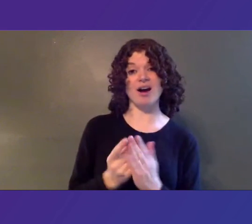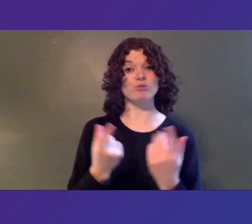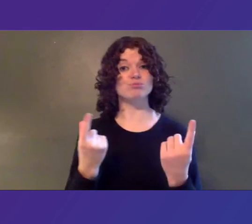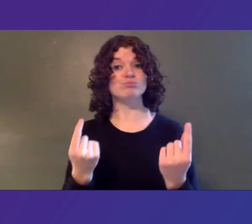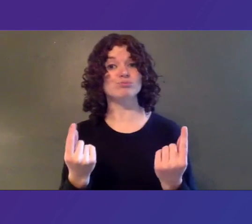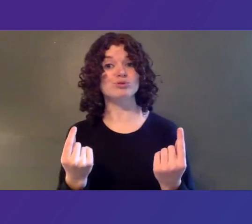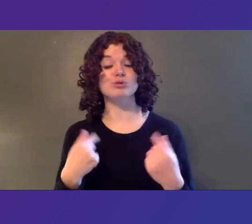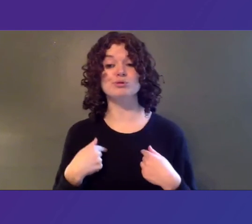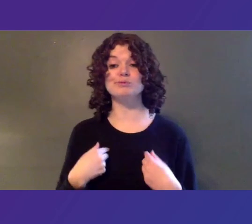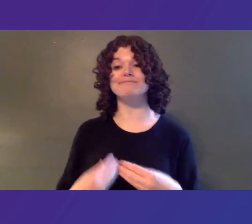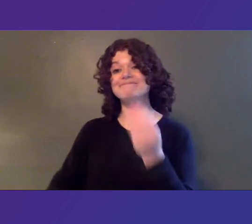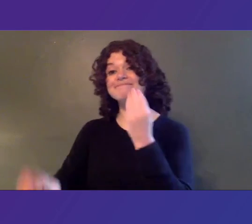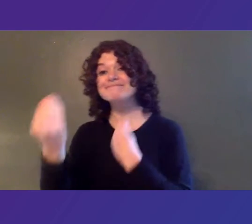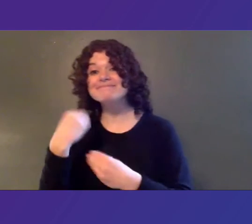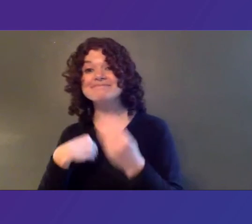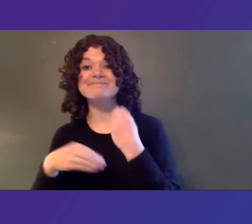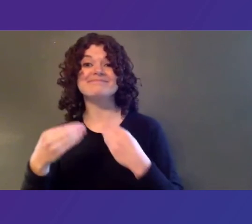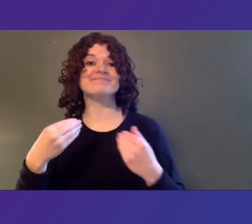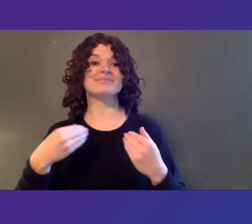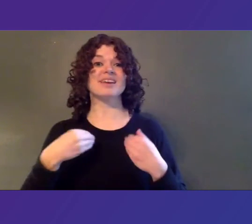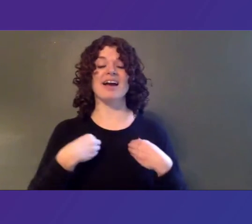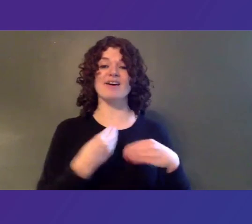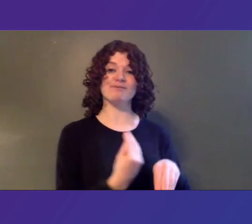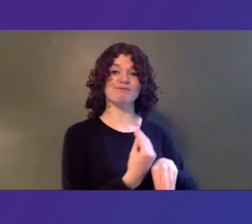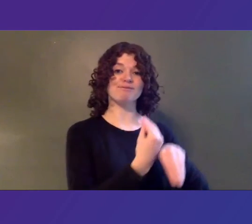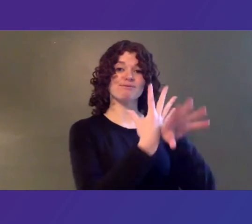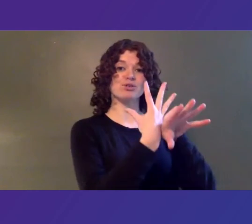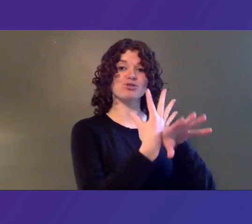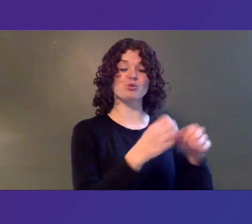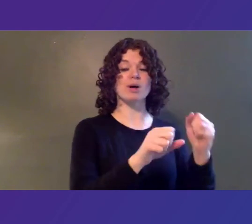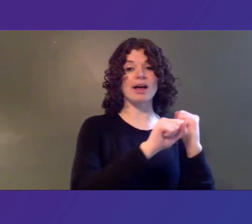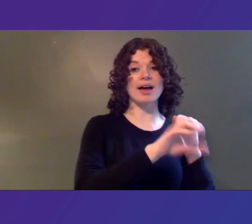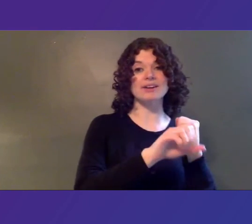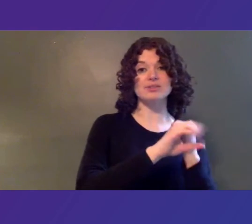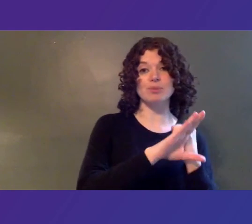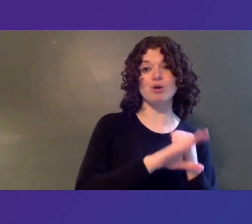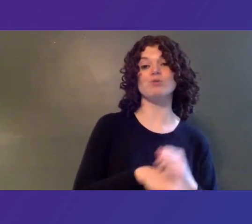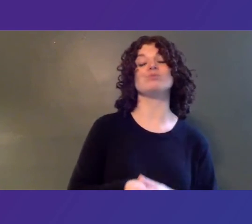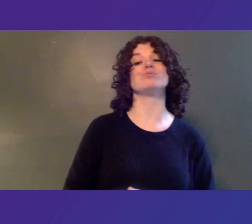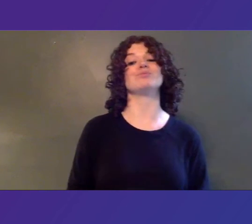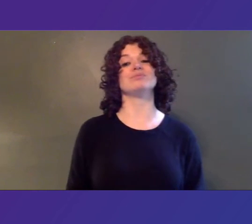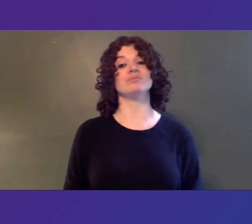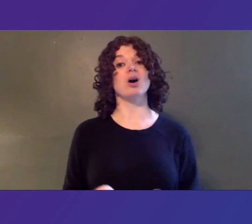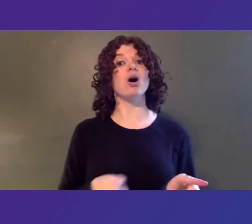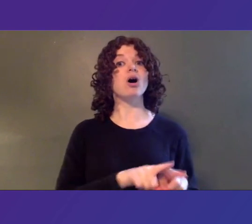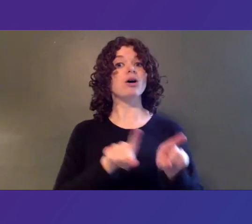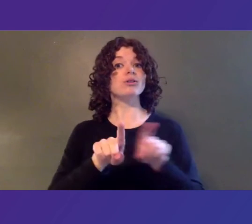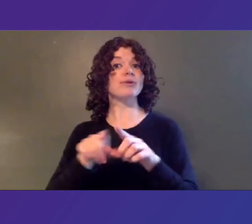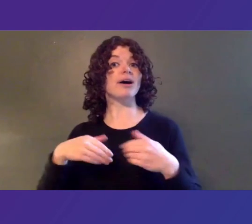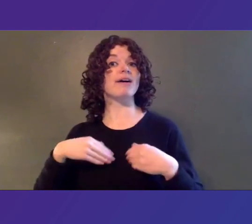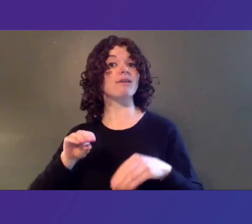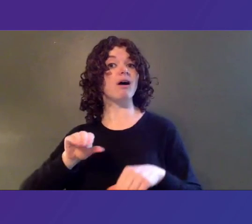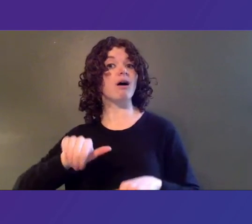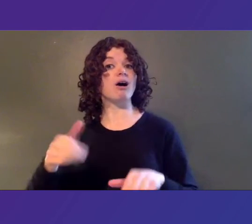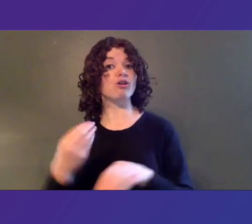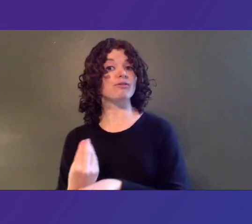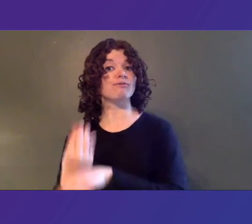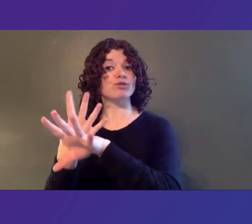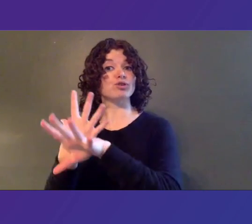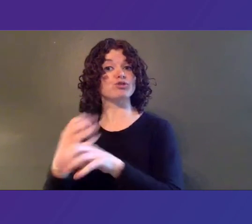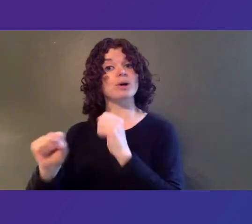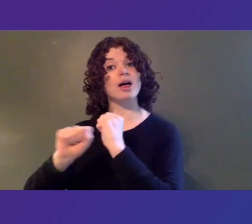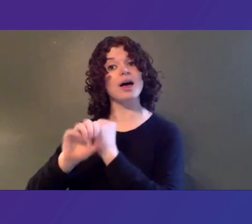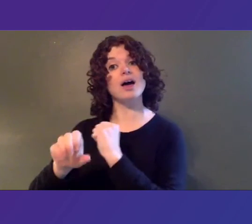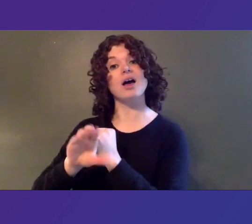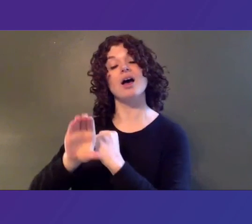hall for the virtual expo showcase. We also have another virtual expo showcase at 5 p.m.